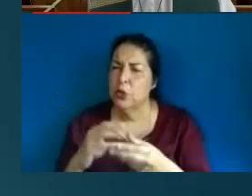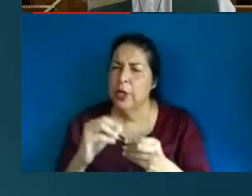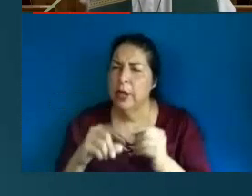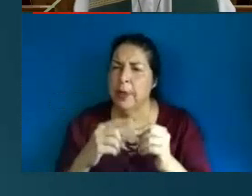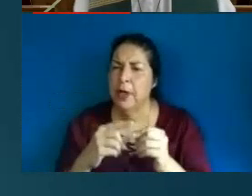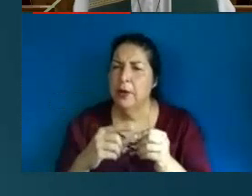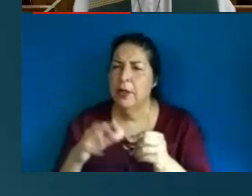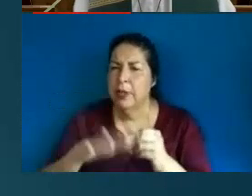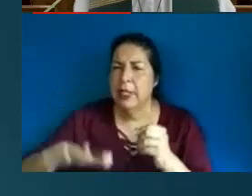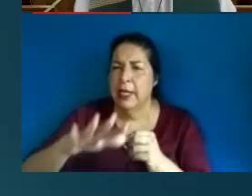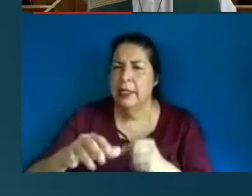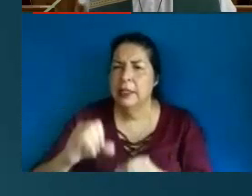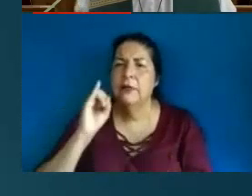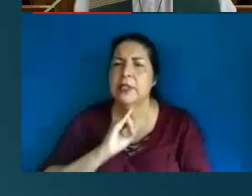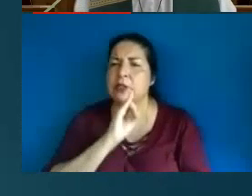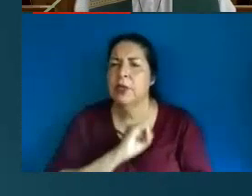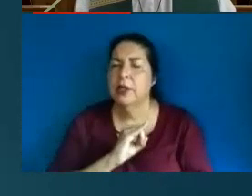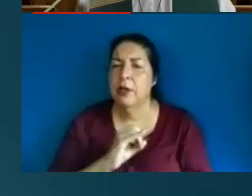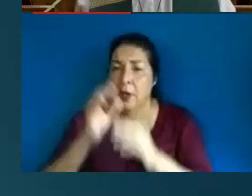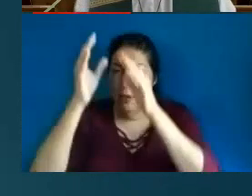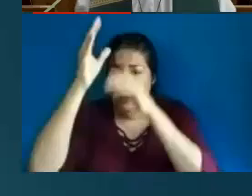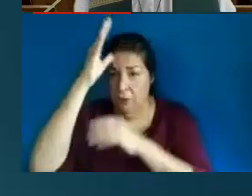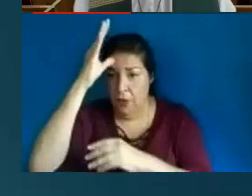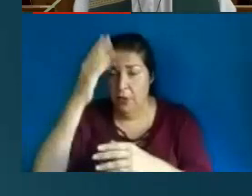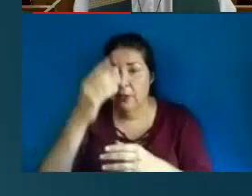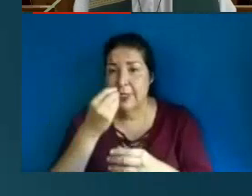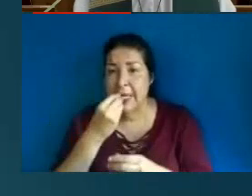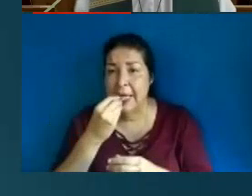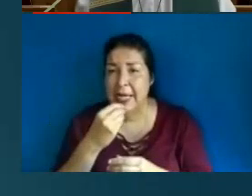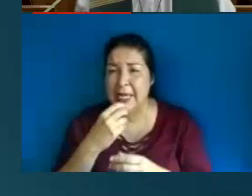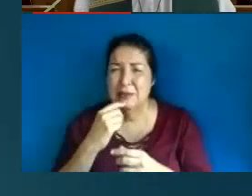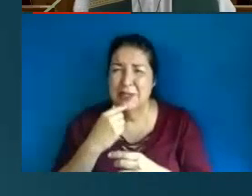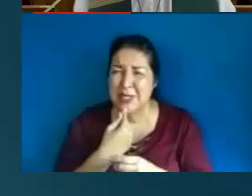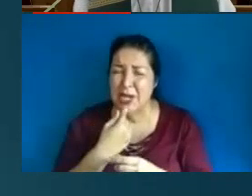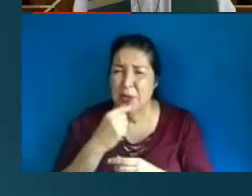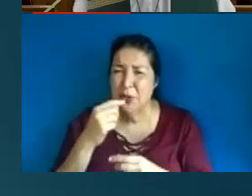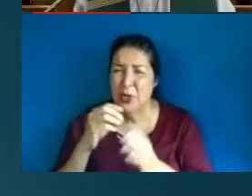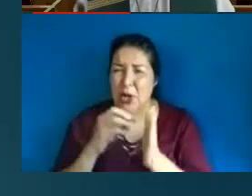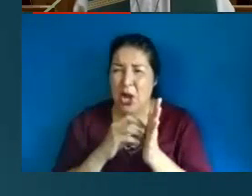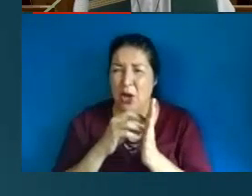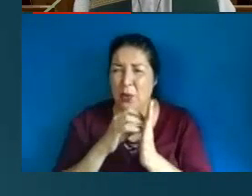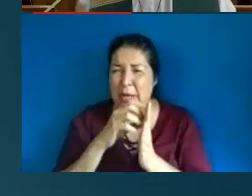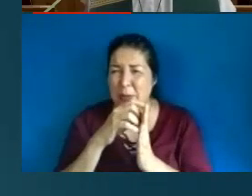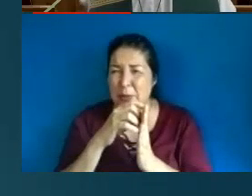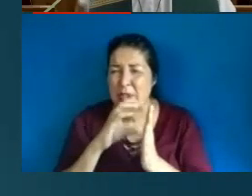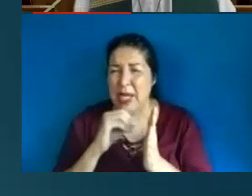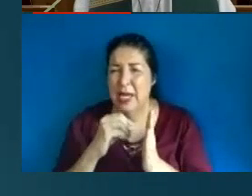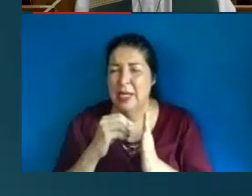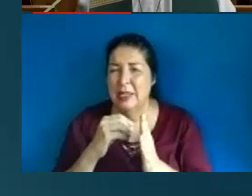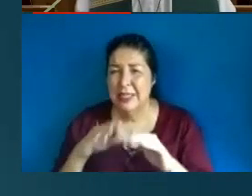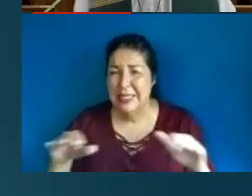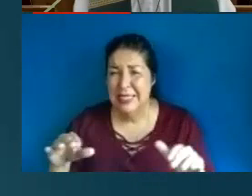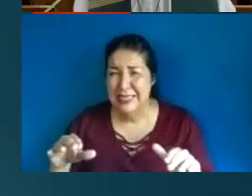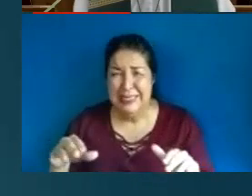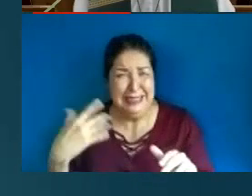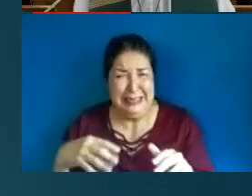Israel? The fathers have eaten sour grapes, and the children's teeth are set on edge. As I live,